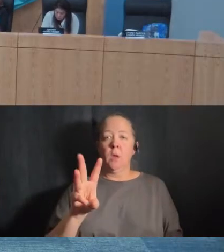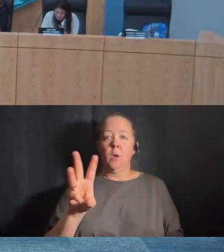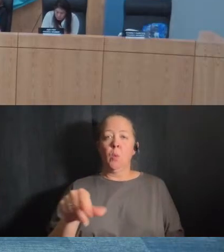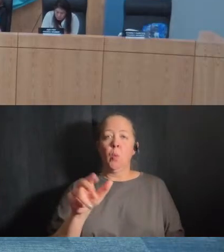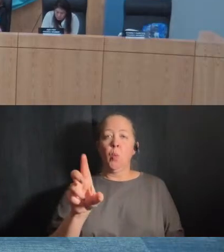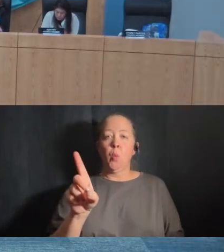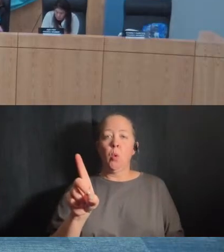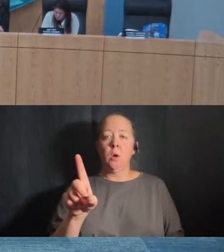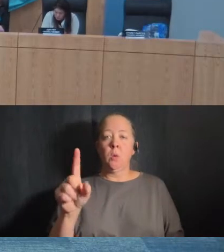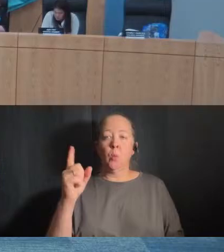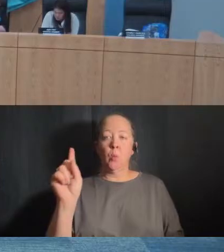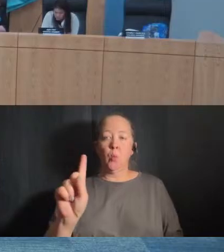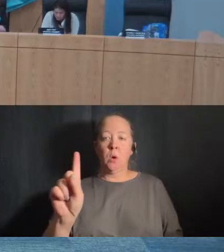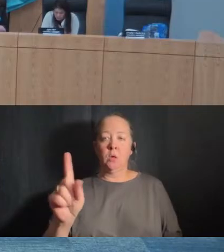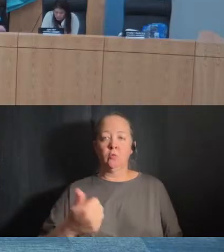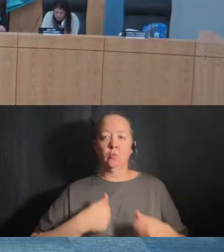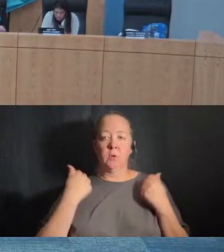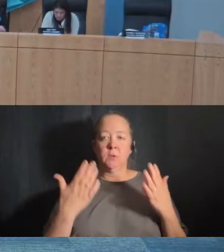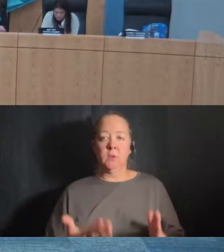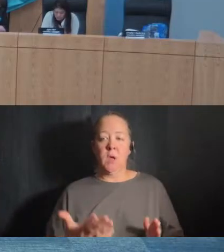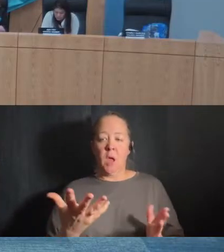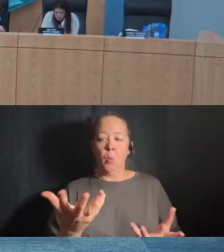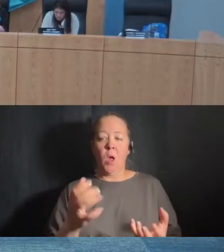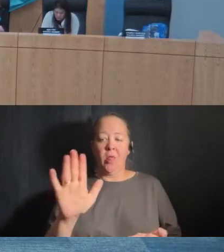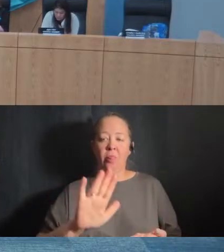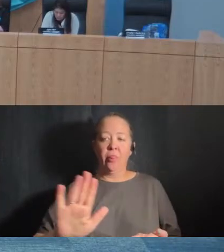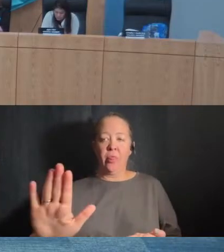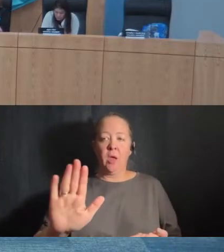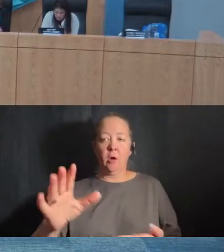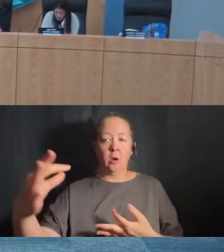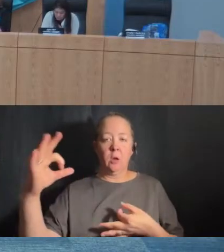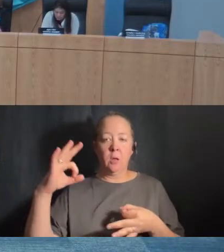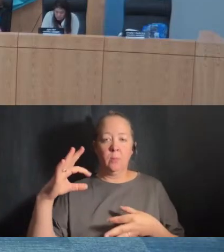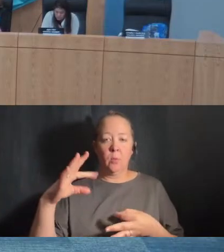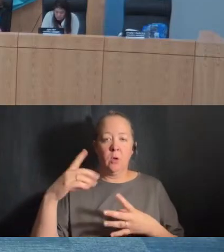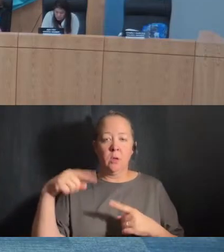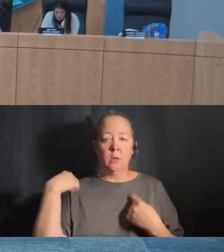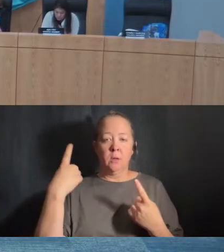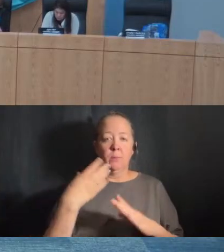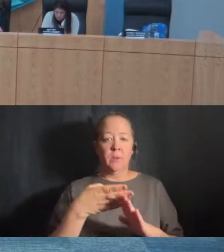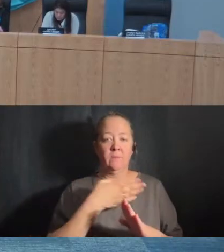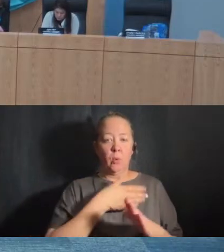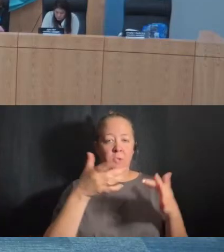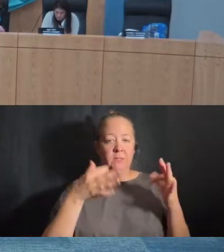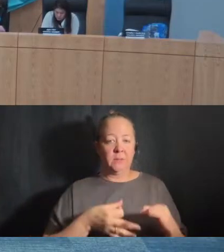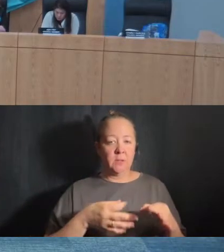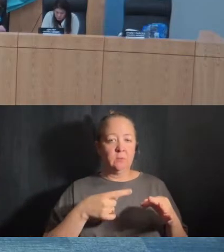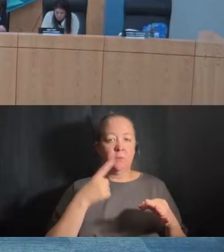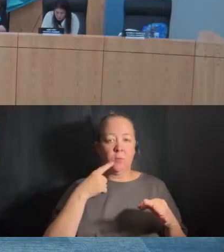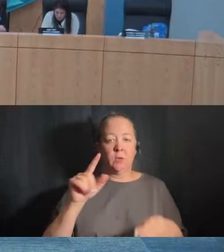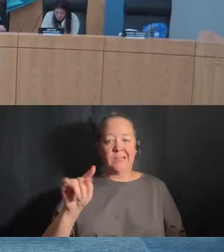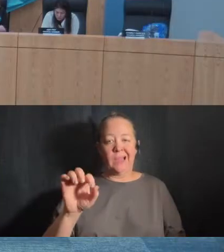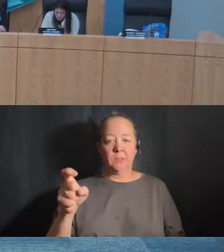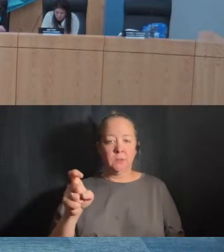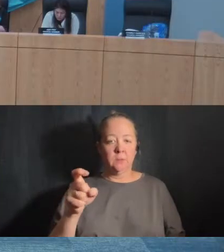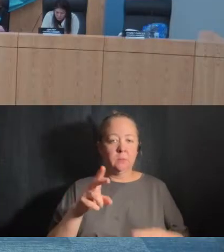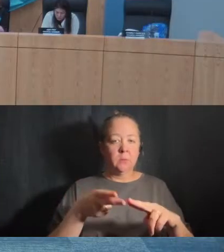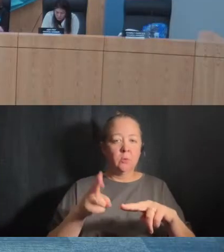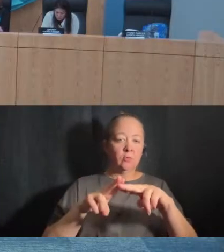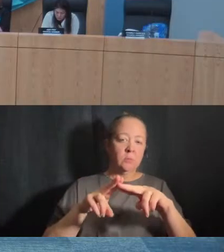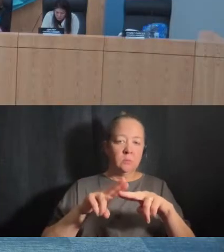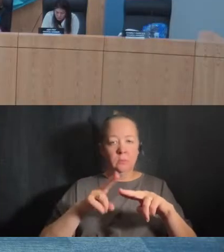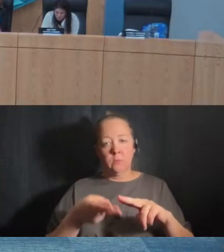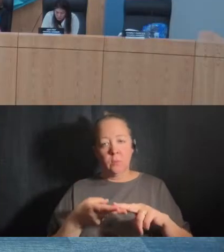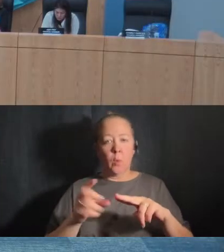input before I make any decision about any type of tax. Increase, decrease, stay the same, well, increase or stay the